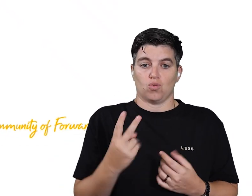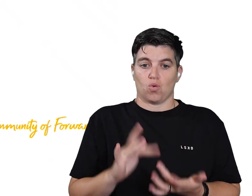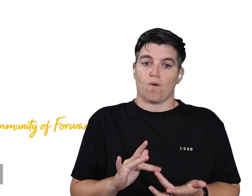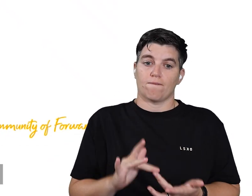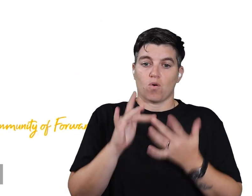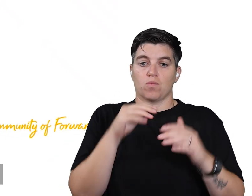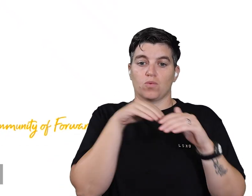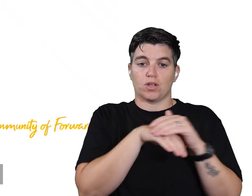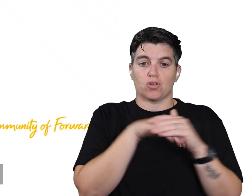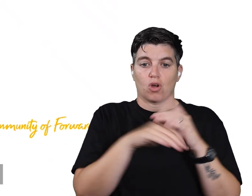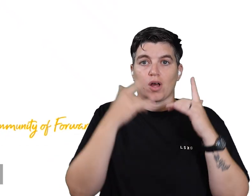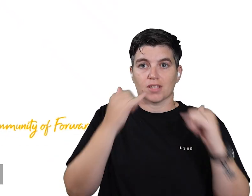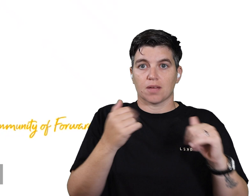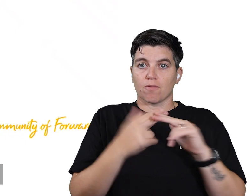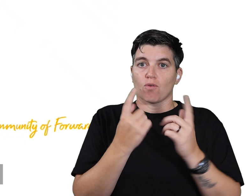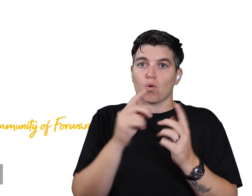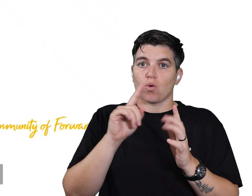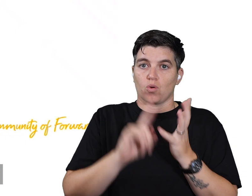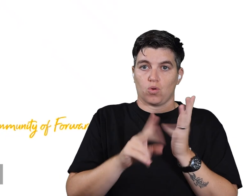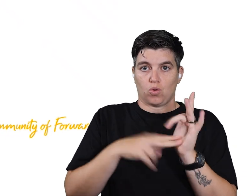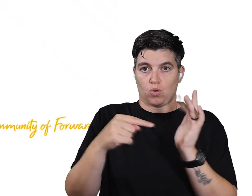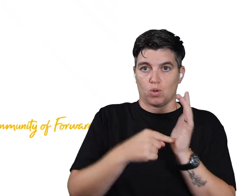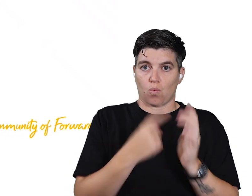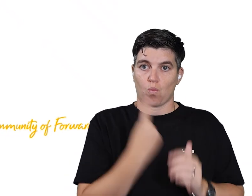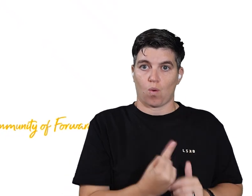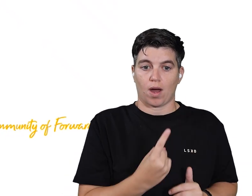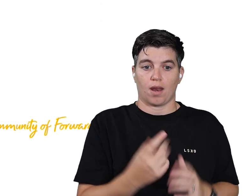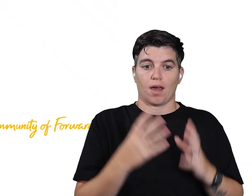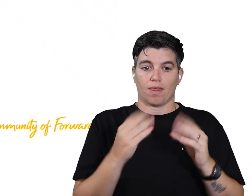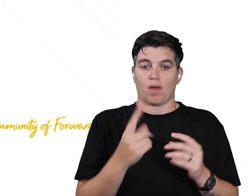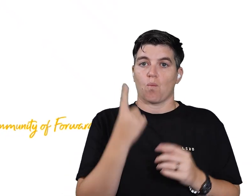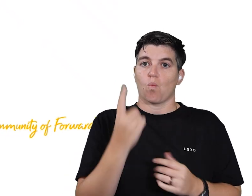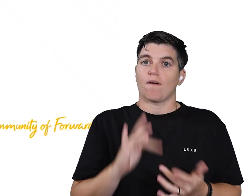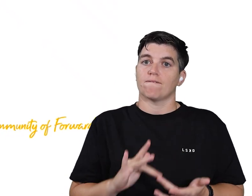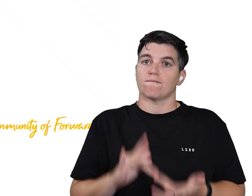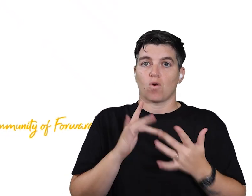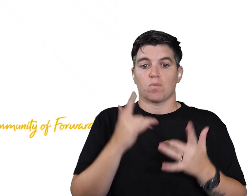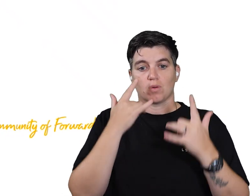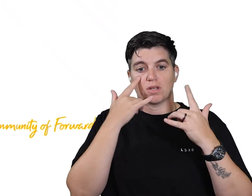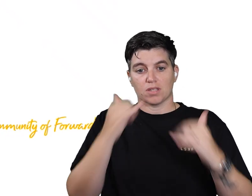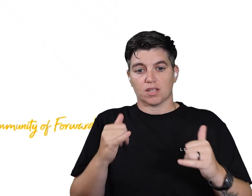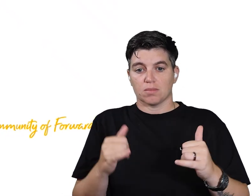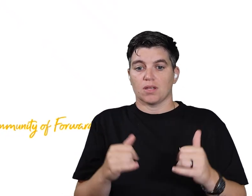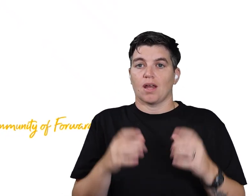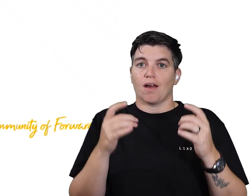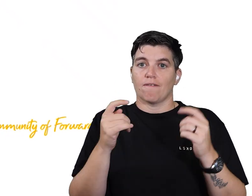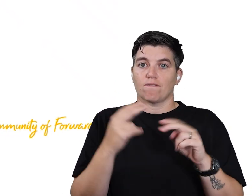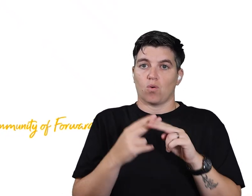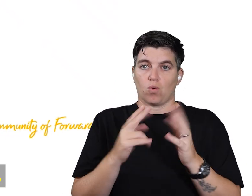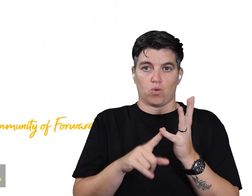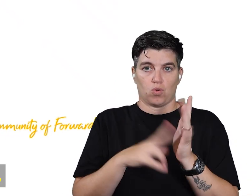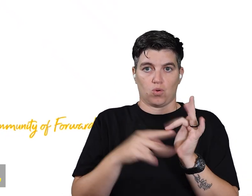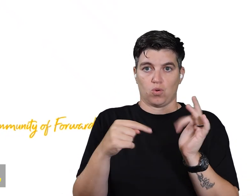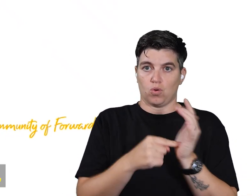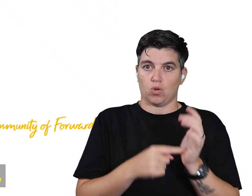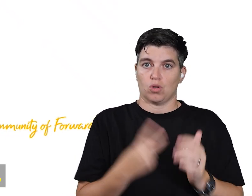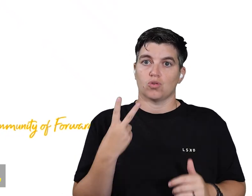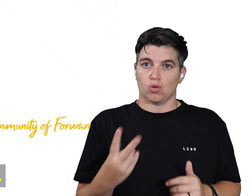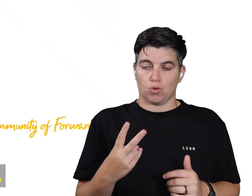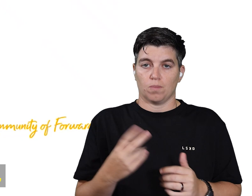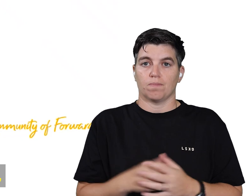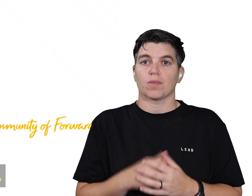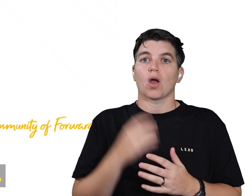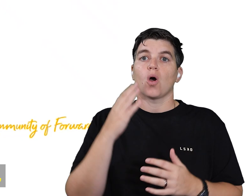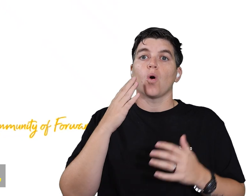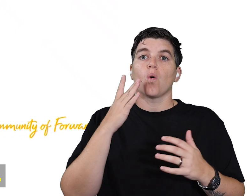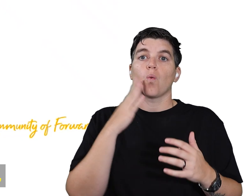2. Students will commence their work for Year 12 after they return from the Term 3 exam block in Week 10. By providing students